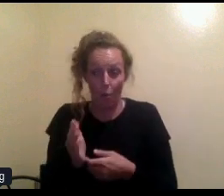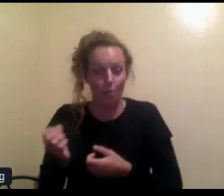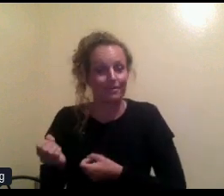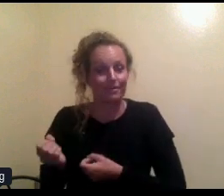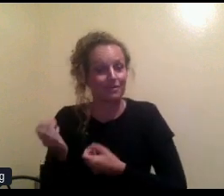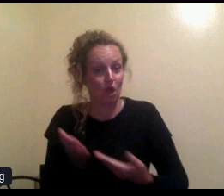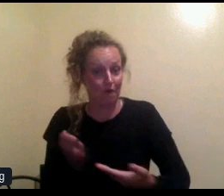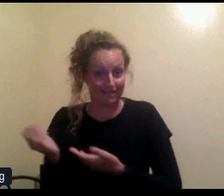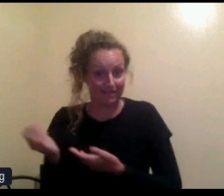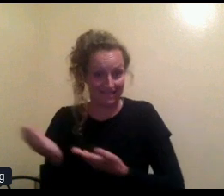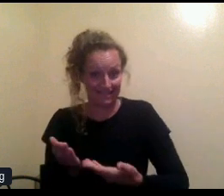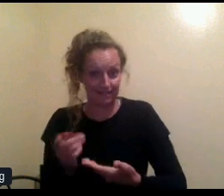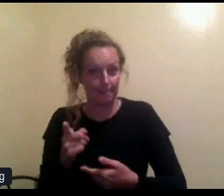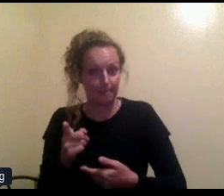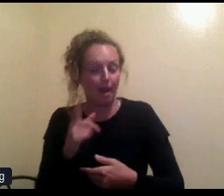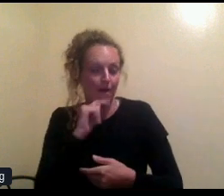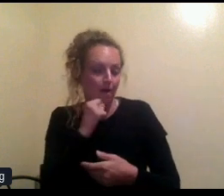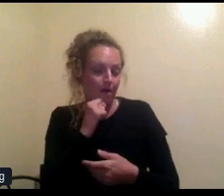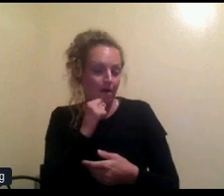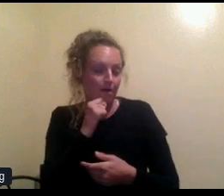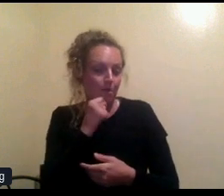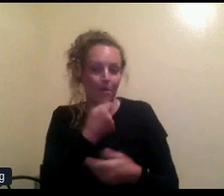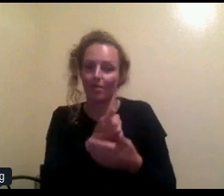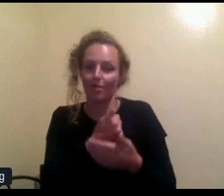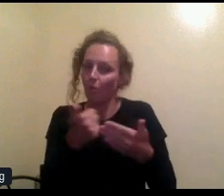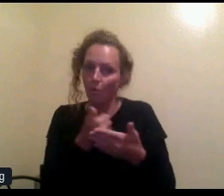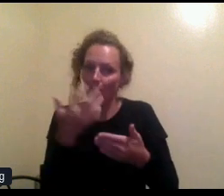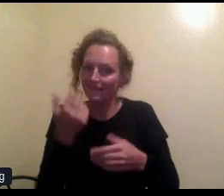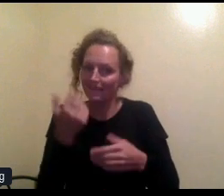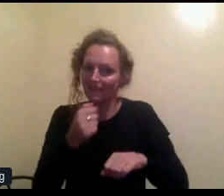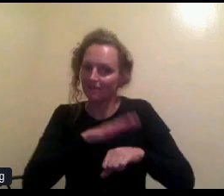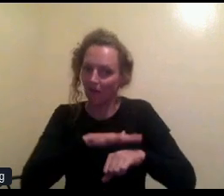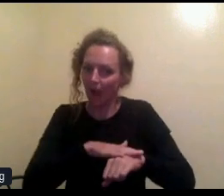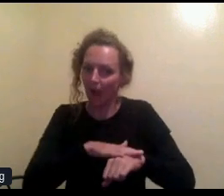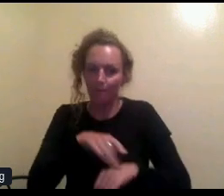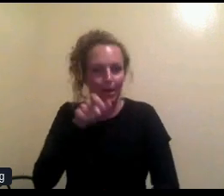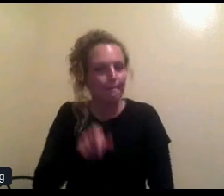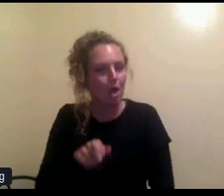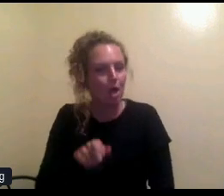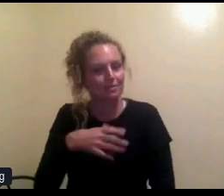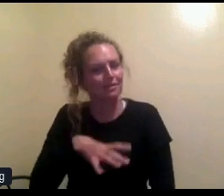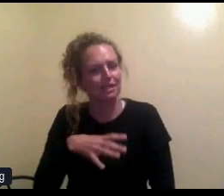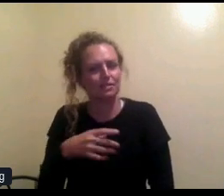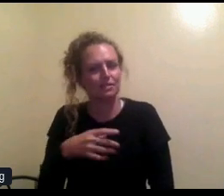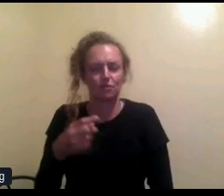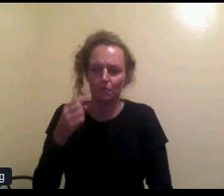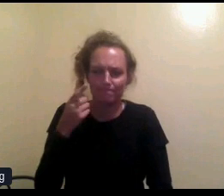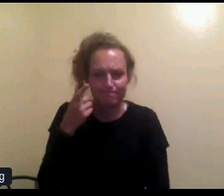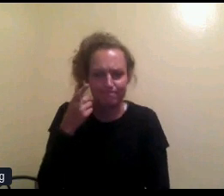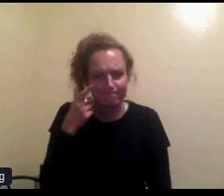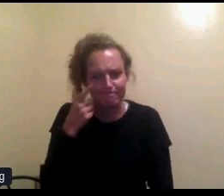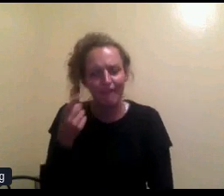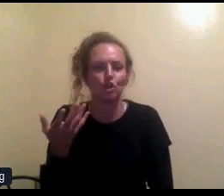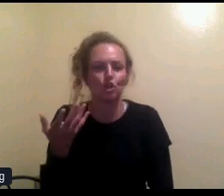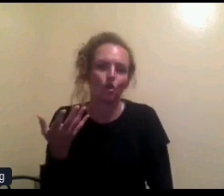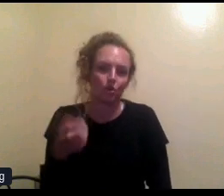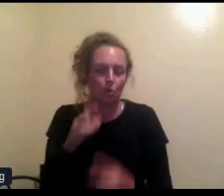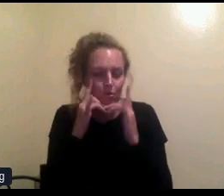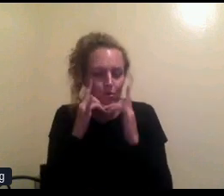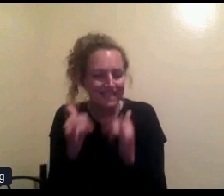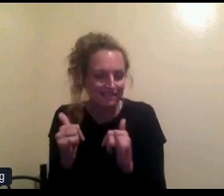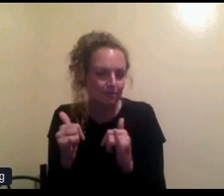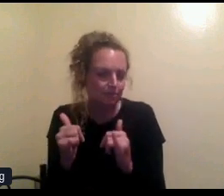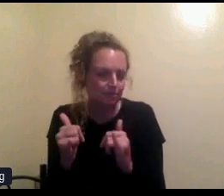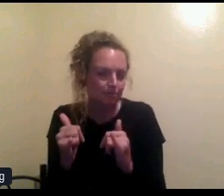to be instances where someone needs to just try something out or ask a specific question that that may not have occurred earlier.